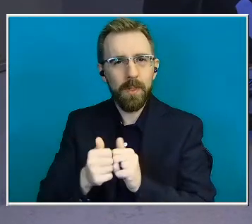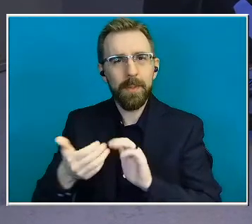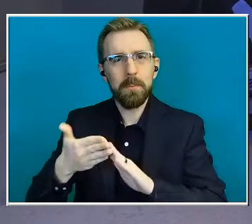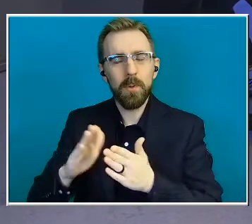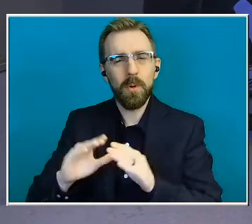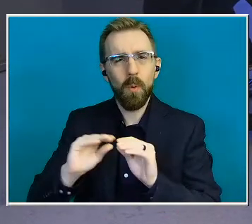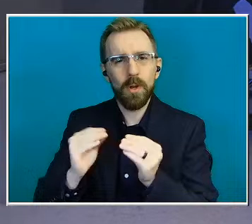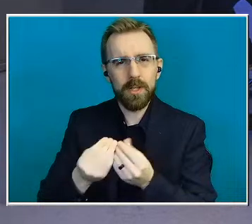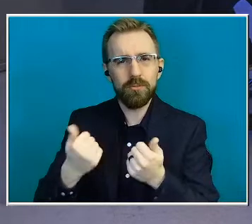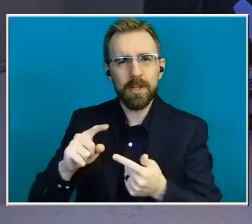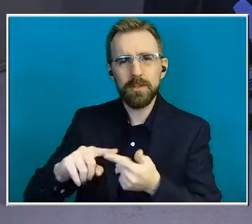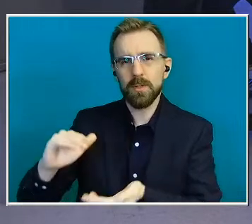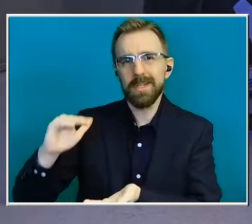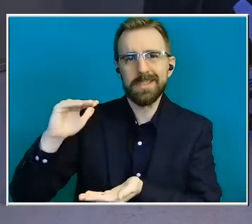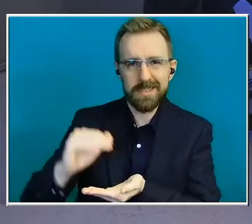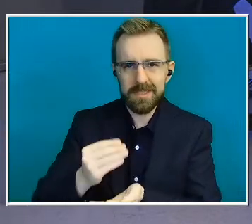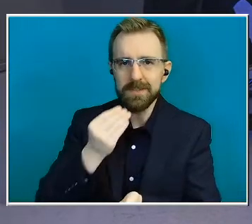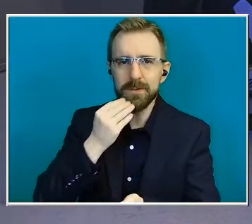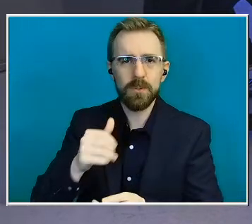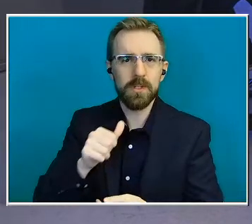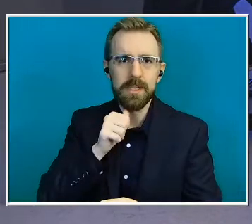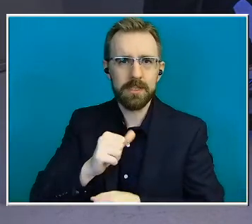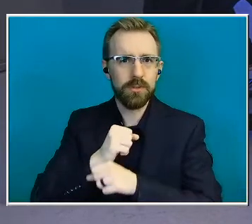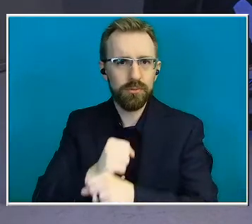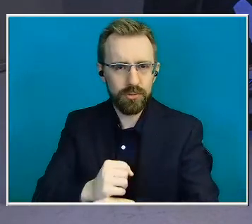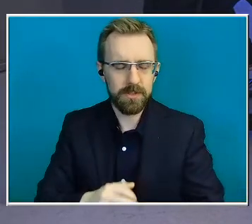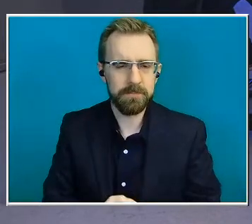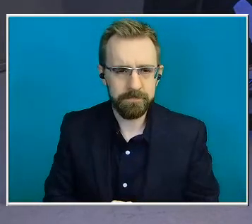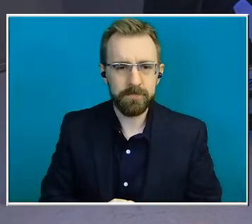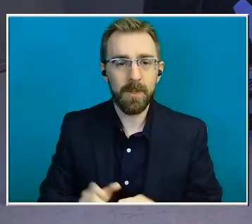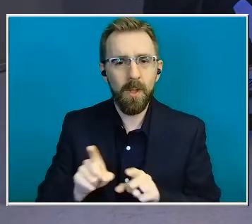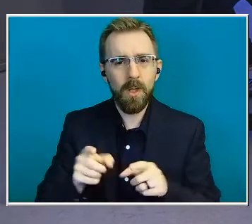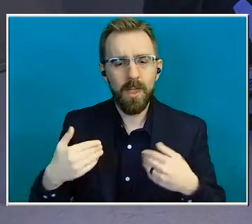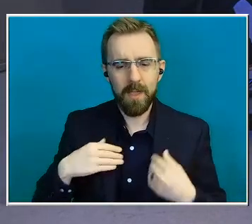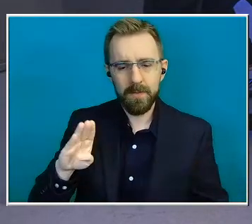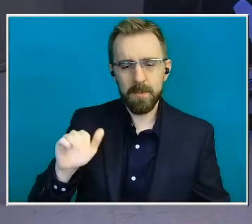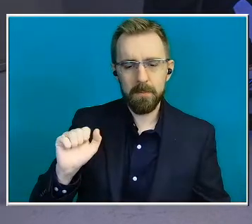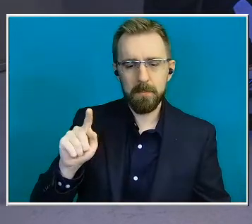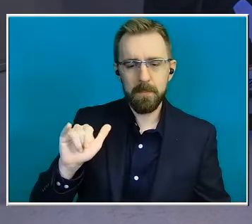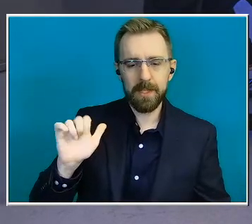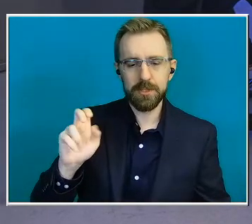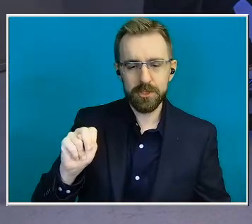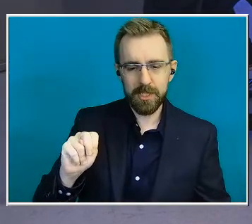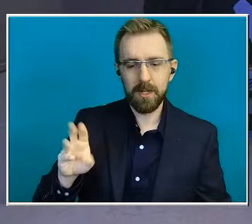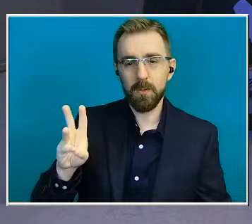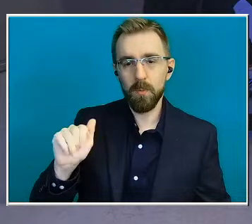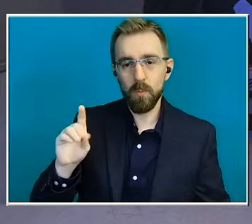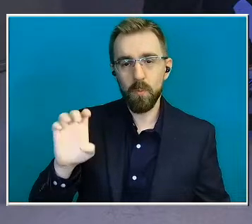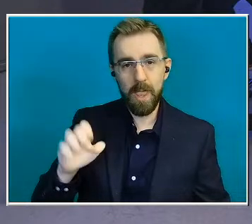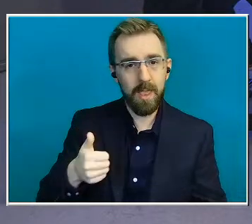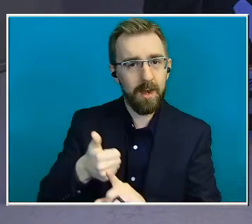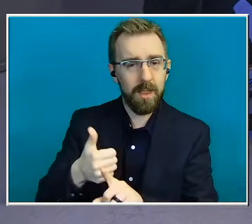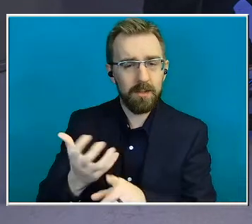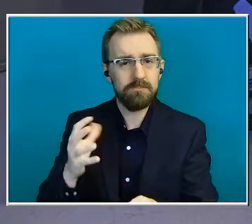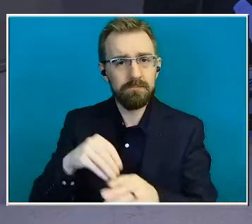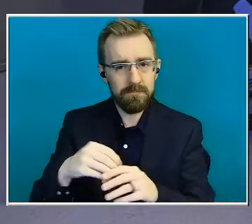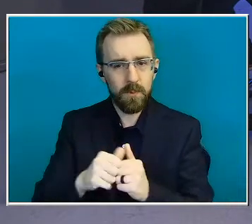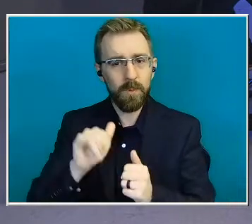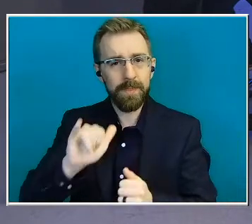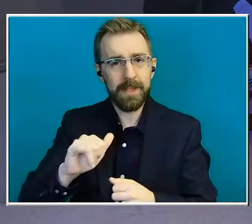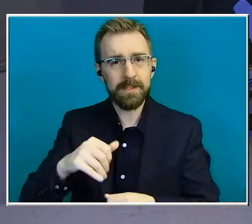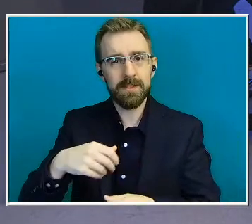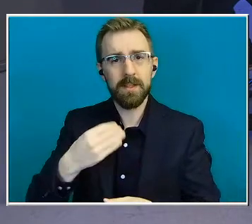insecurity. And we're also happy to have Bastian Wade. Bastian participated in this Produce Prescription